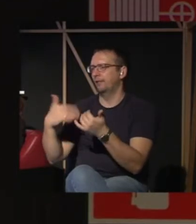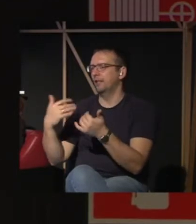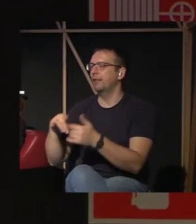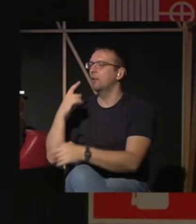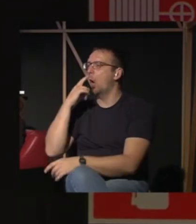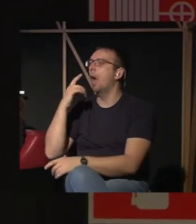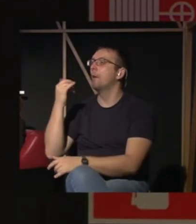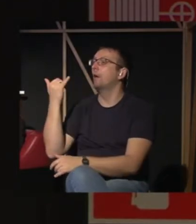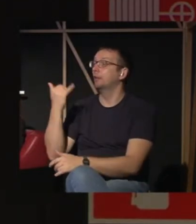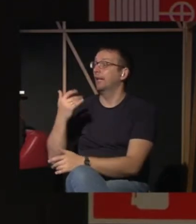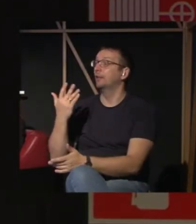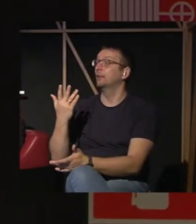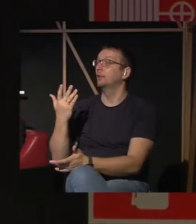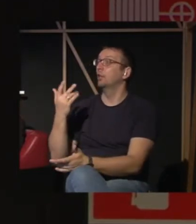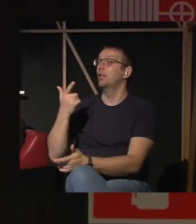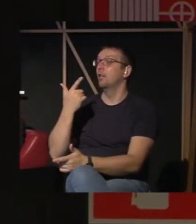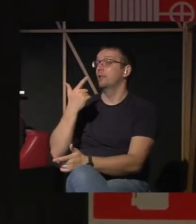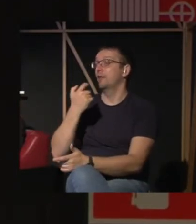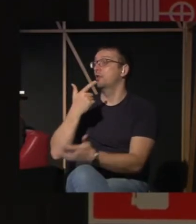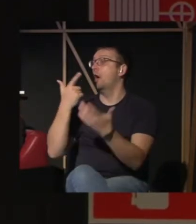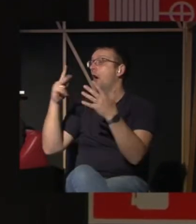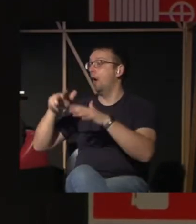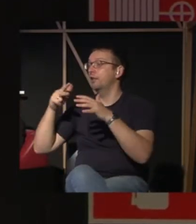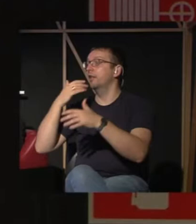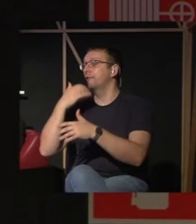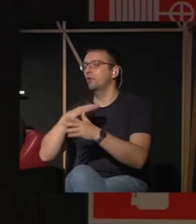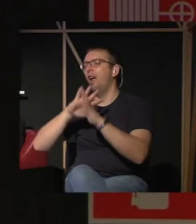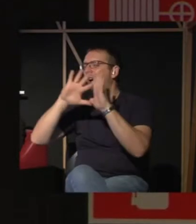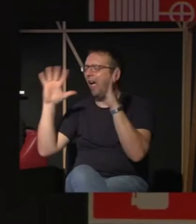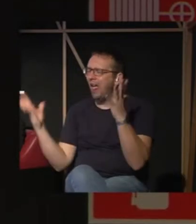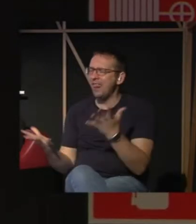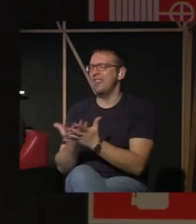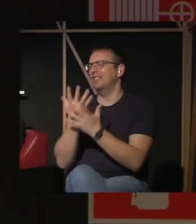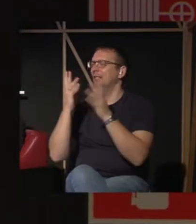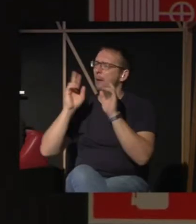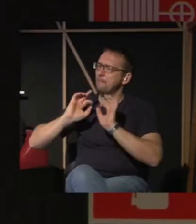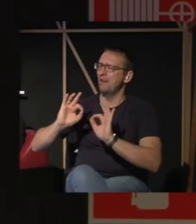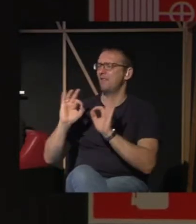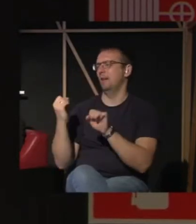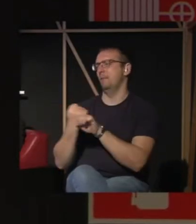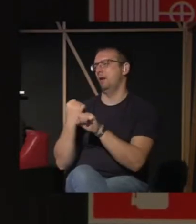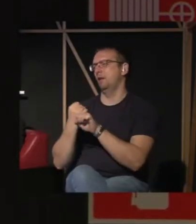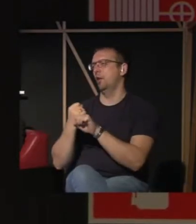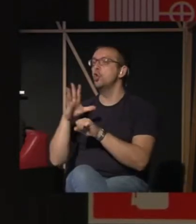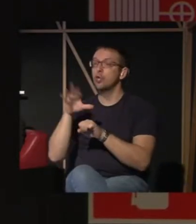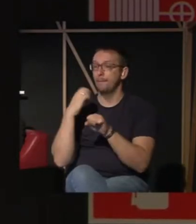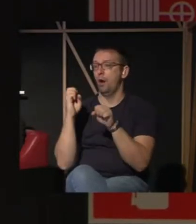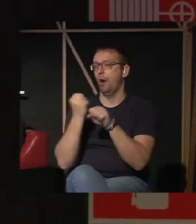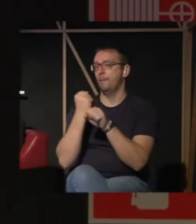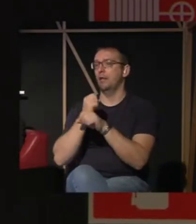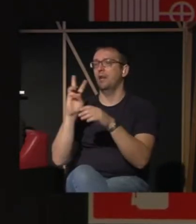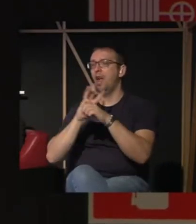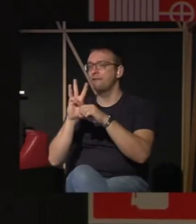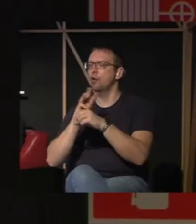tournament. Collaboration with CAFE, as I have already mentioned, the collaboration and allocation of responsibilities to